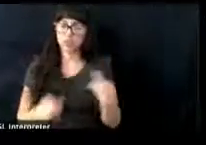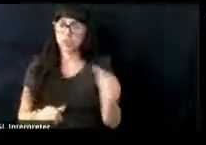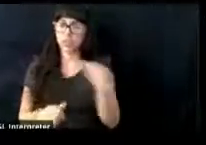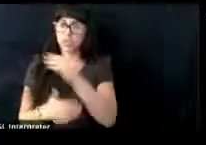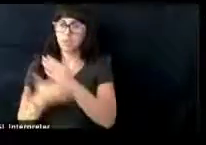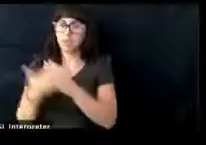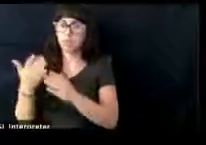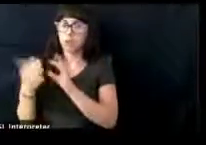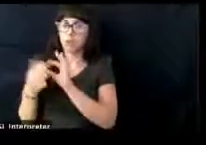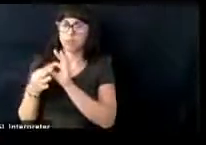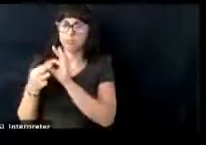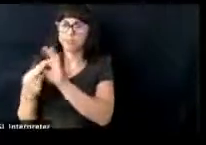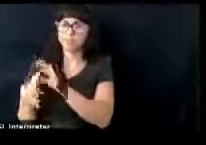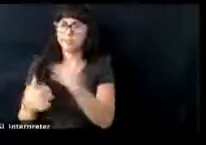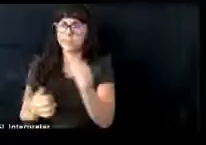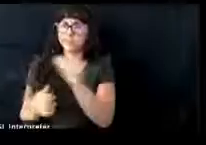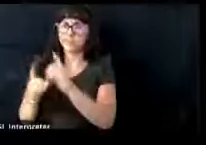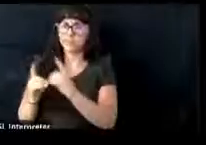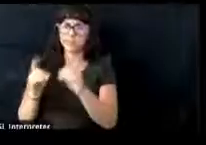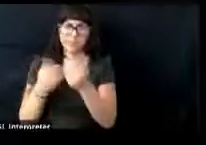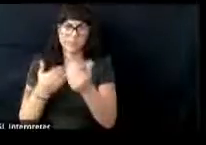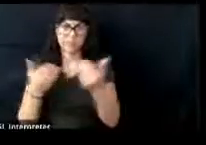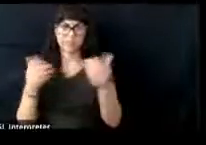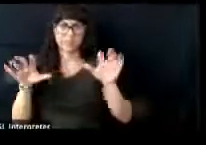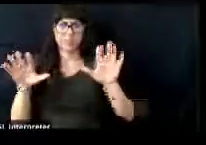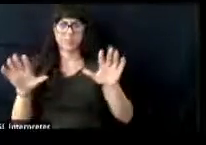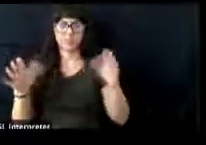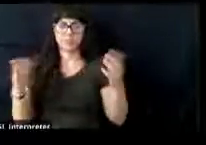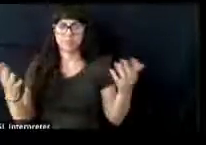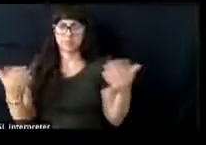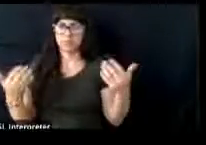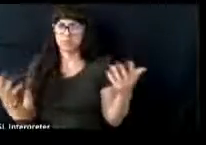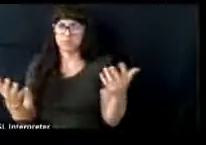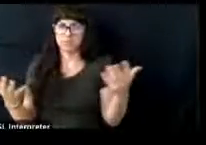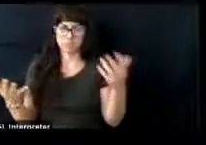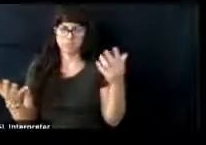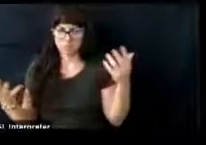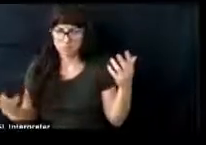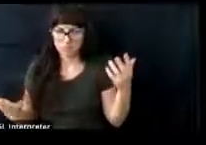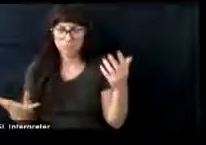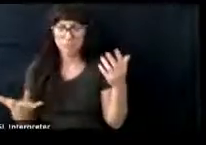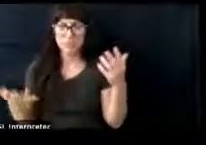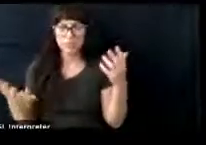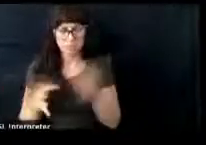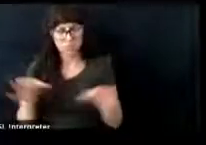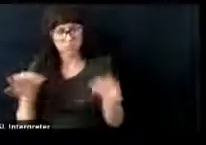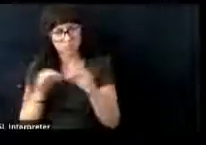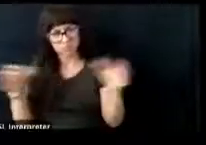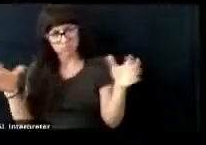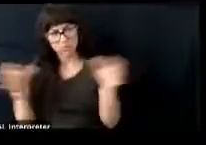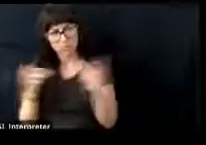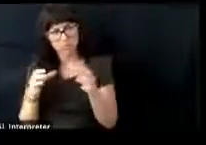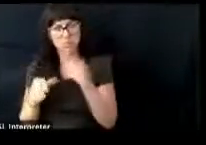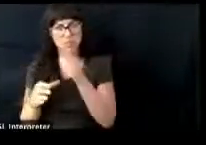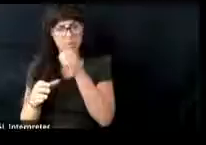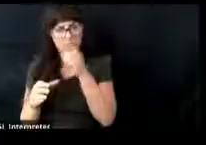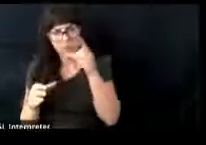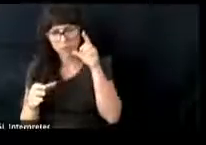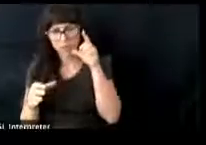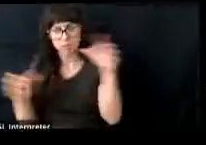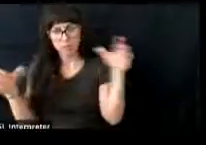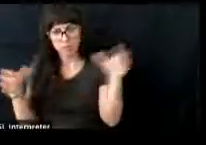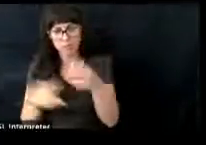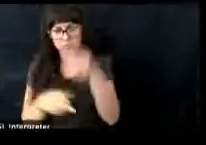to another district. And what we would like is for Lancaster to be together, to be kept together.